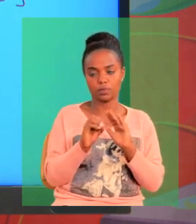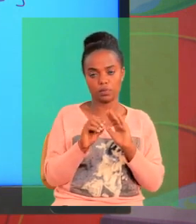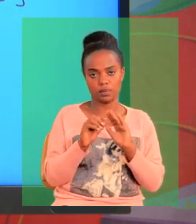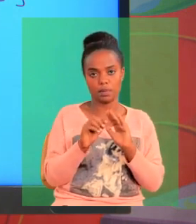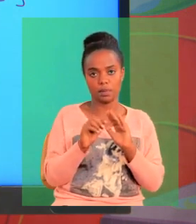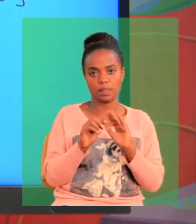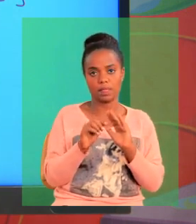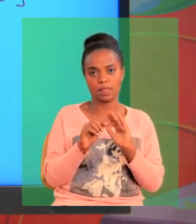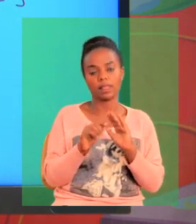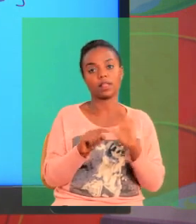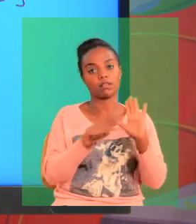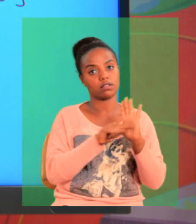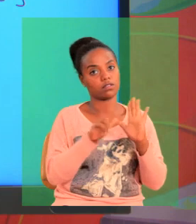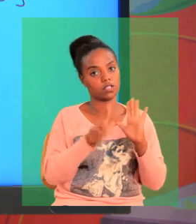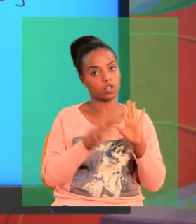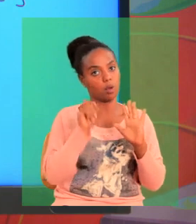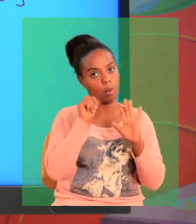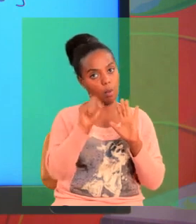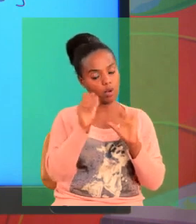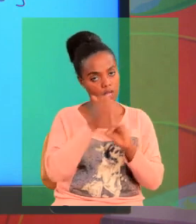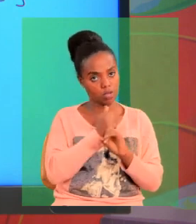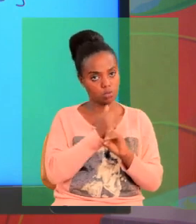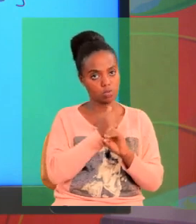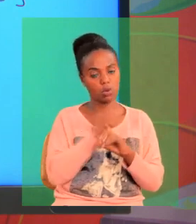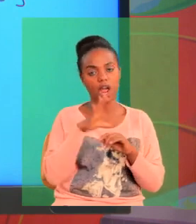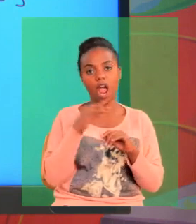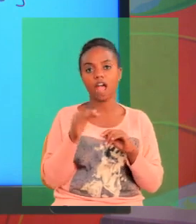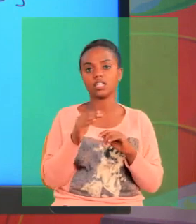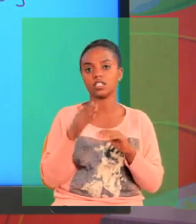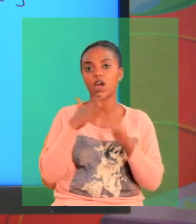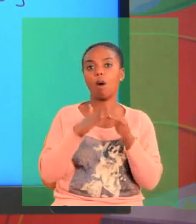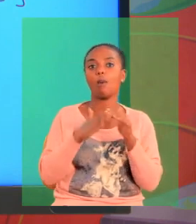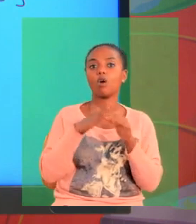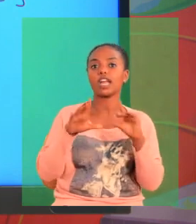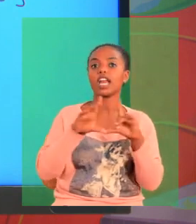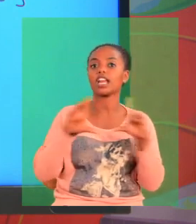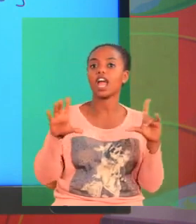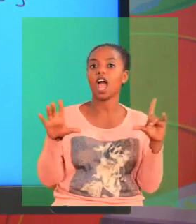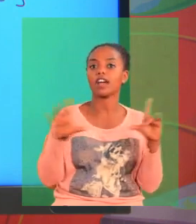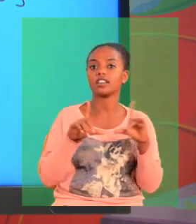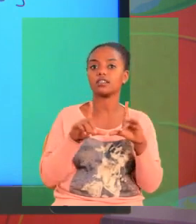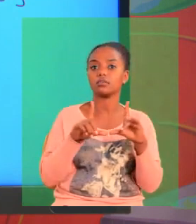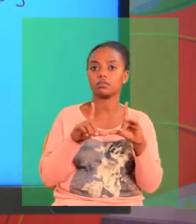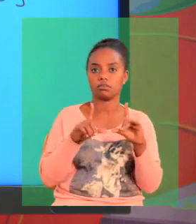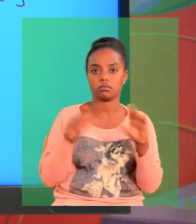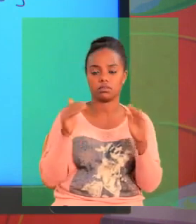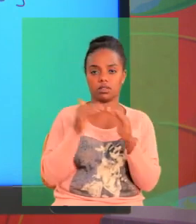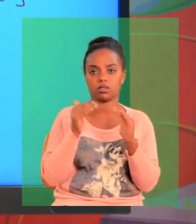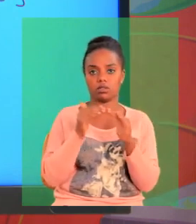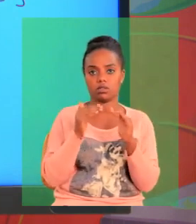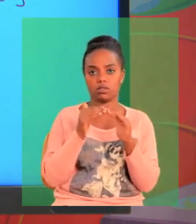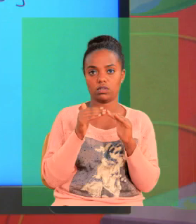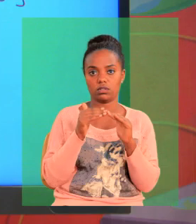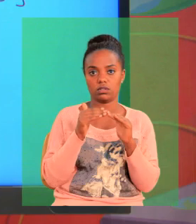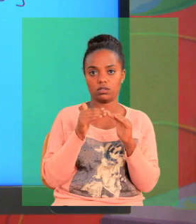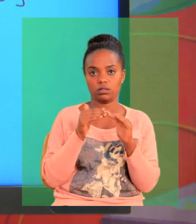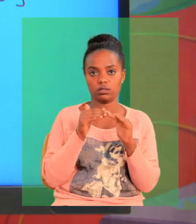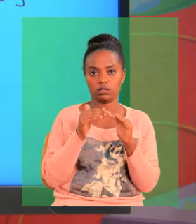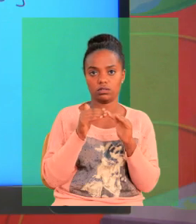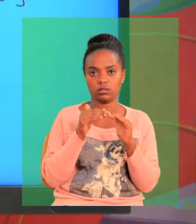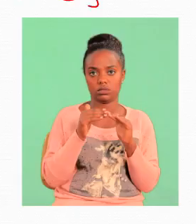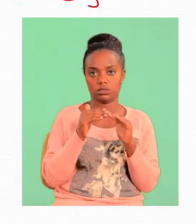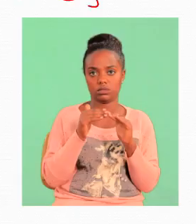have this point. The boundary line, it includes the boundary line since these inequalities are equal